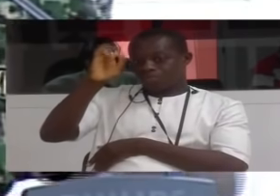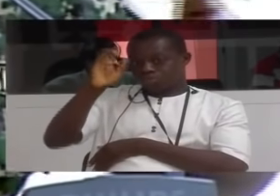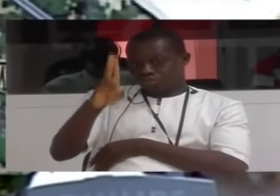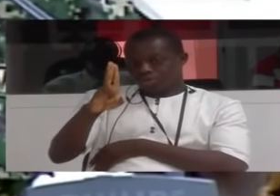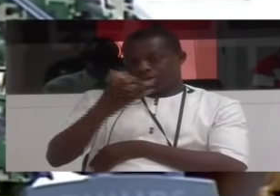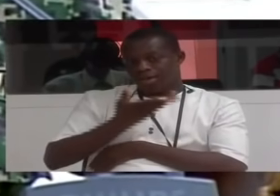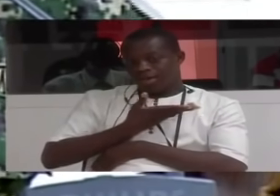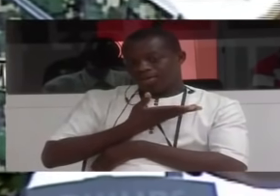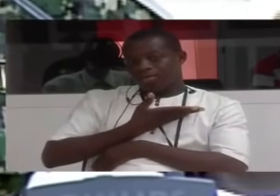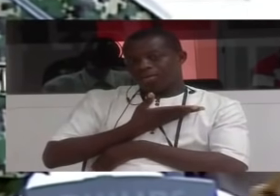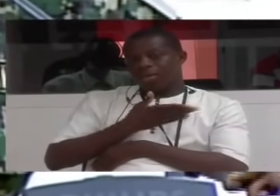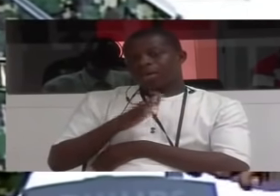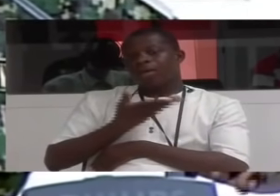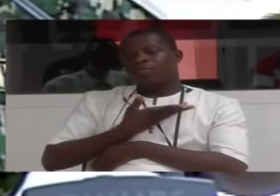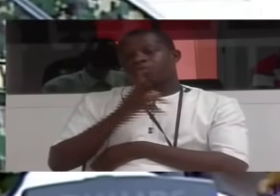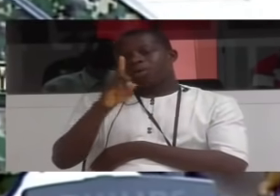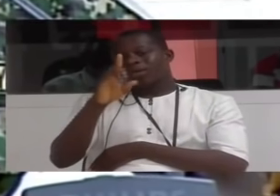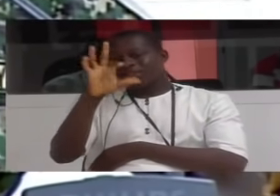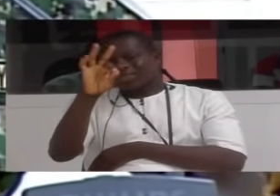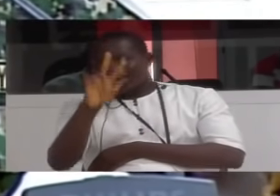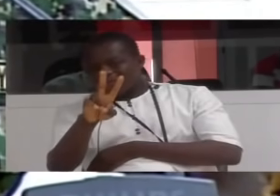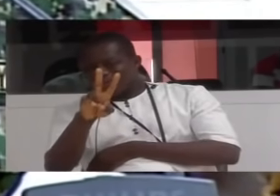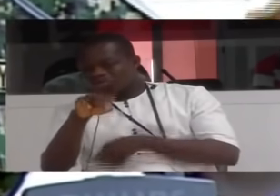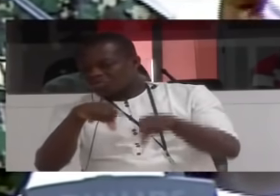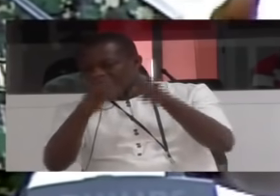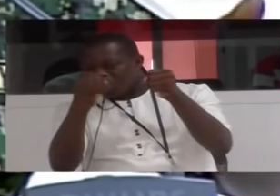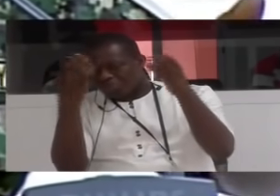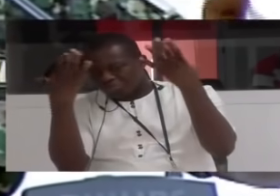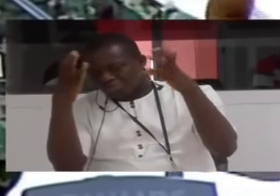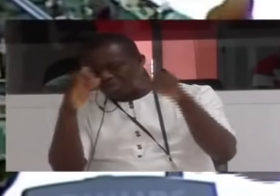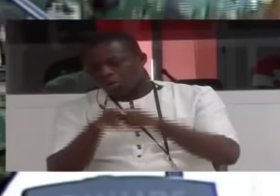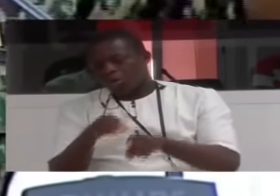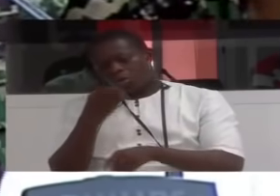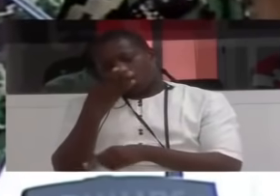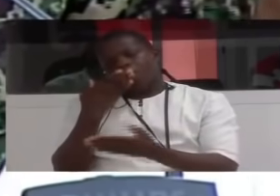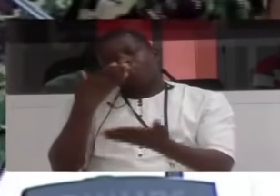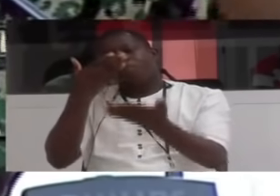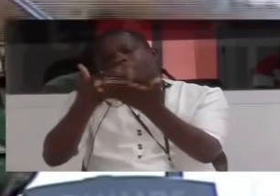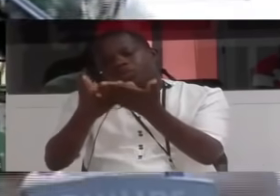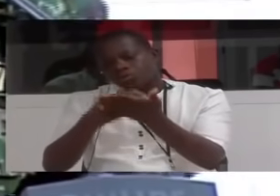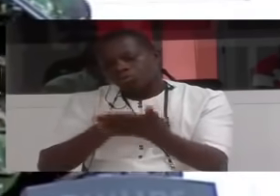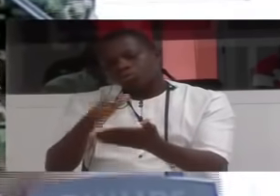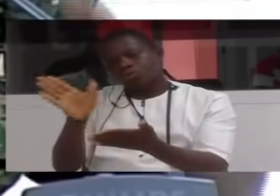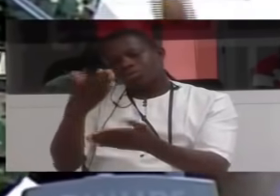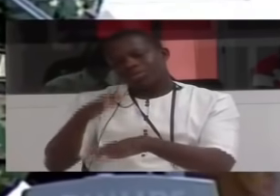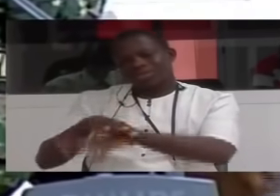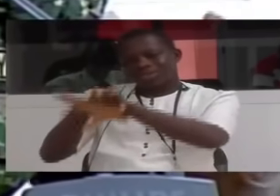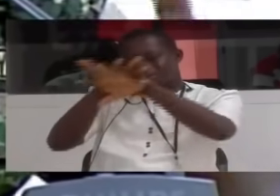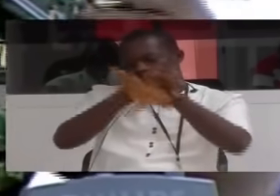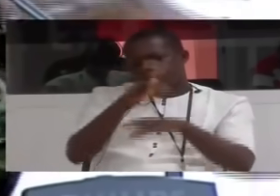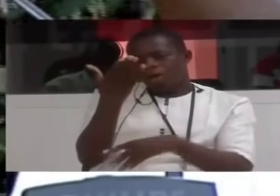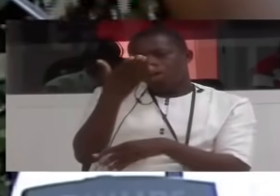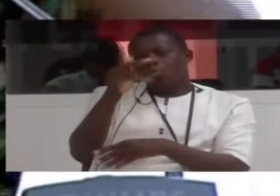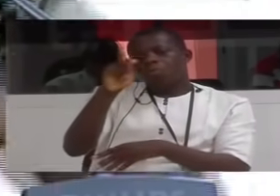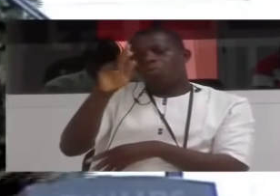Sambu ben télé bu yaqul la djelol. Yes, because Sambu muné ko dama bëgg nga yobul mako kololi. Djelé ko town trip